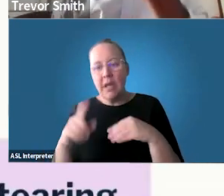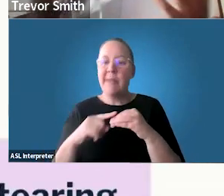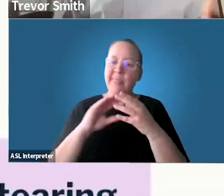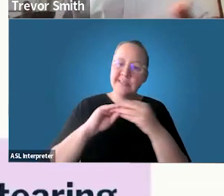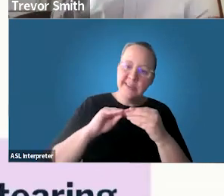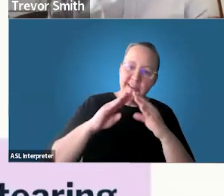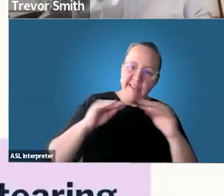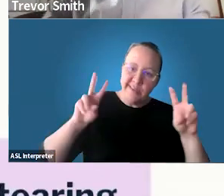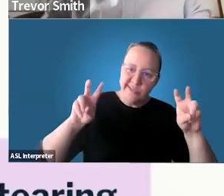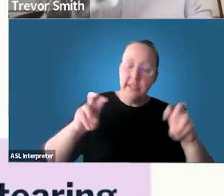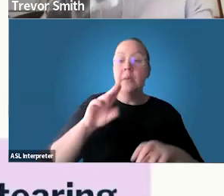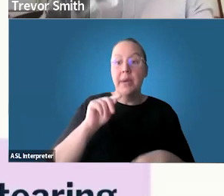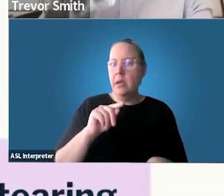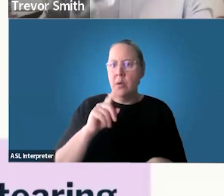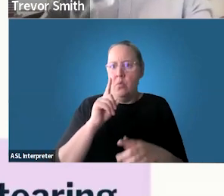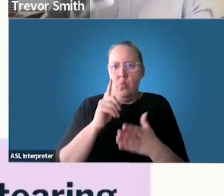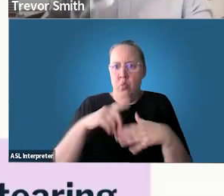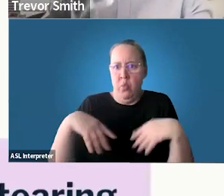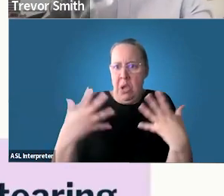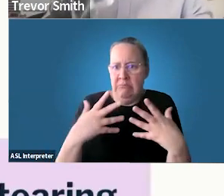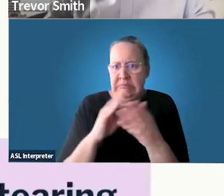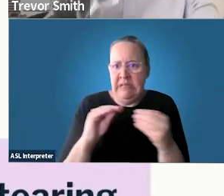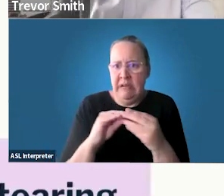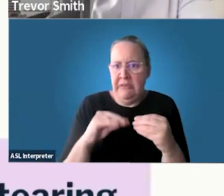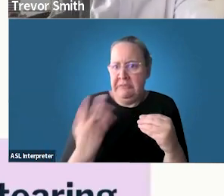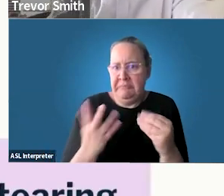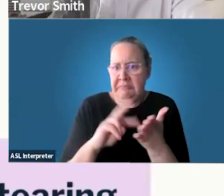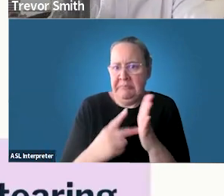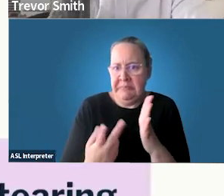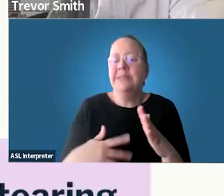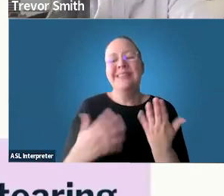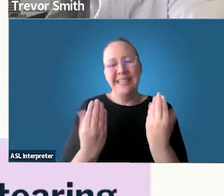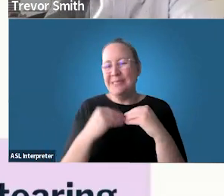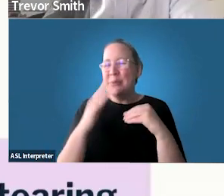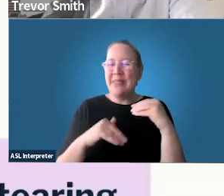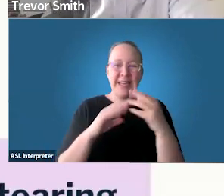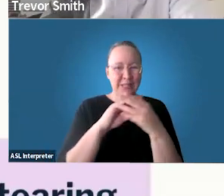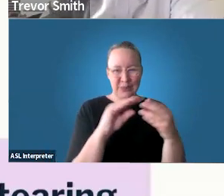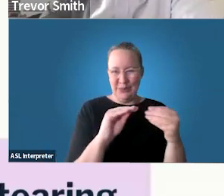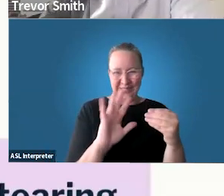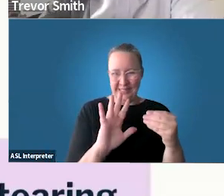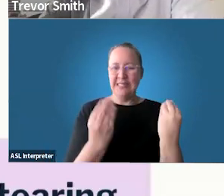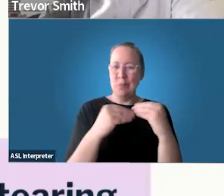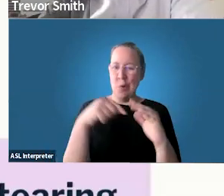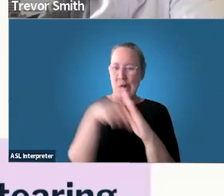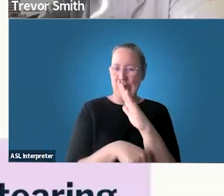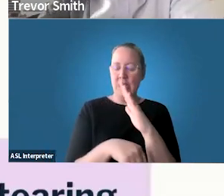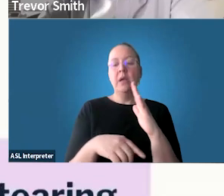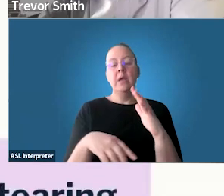house is what is a narrative? So narratives are more than just a story. They're the underlying